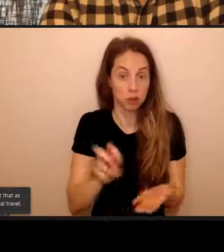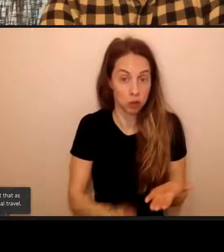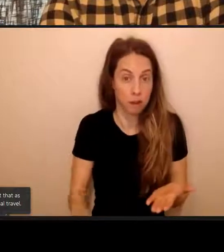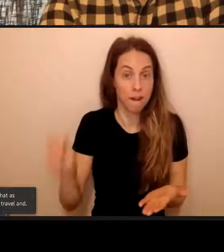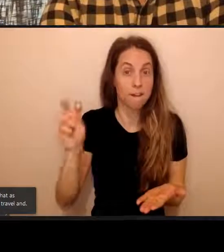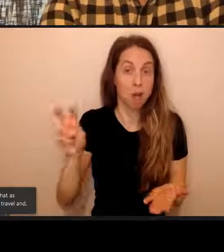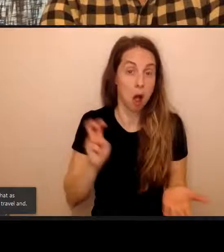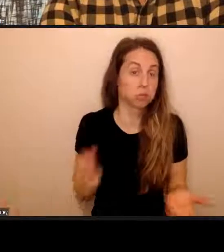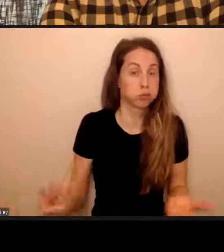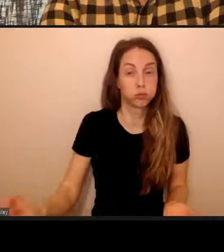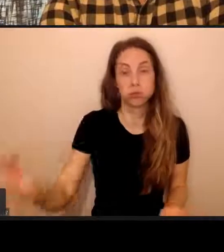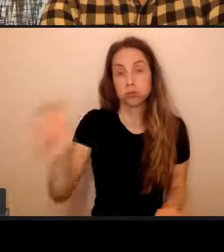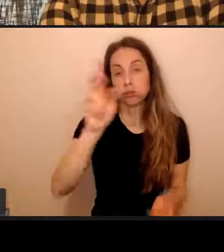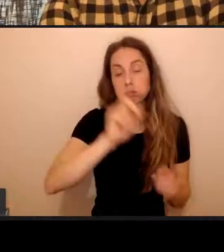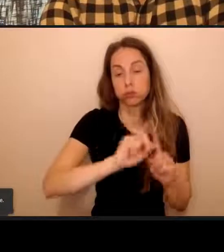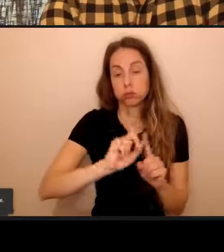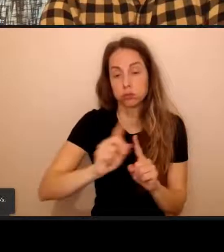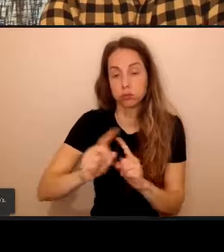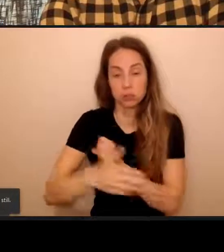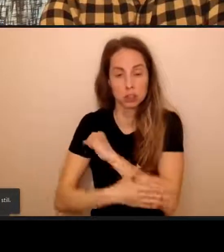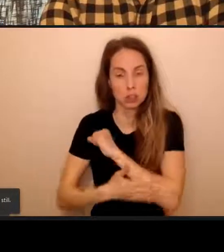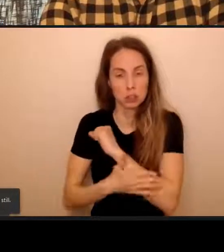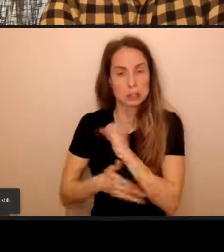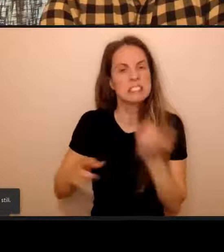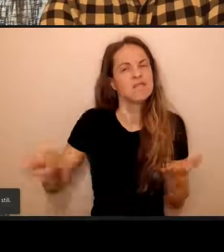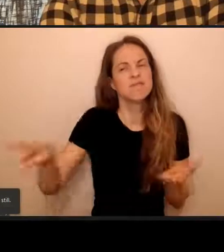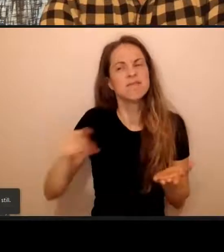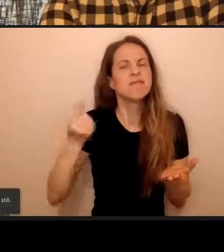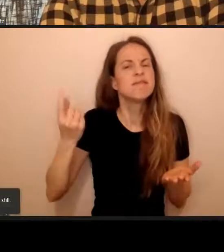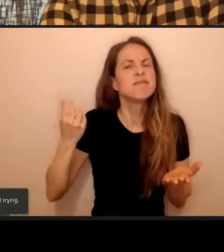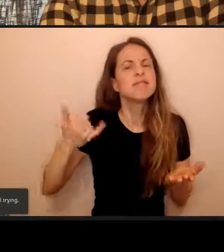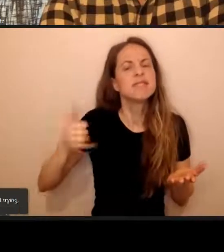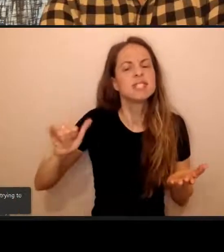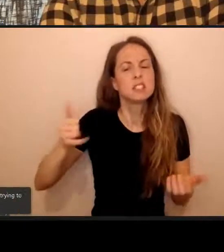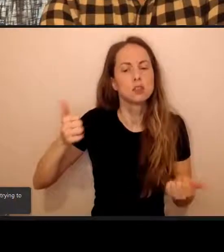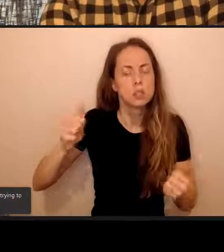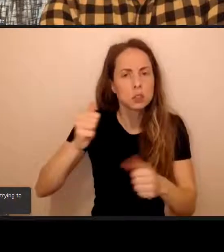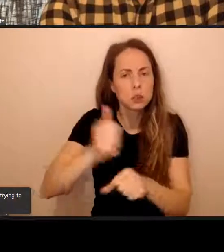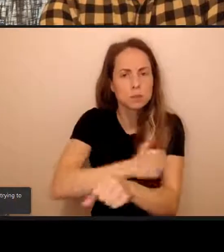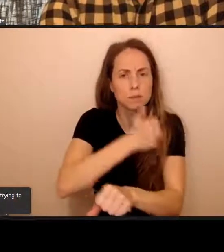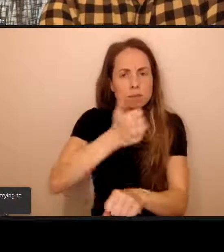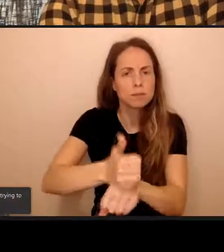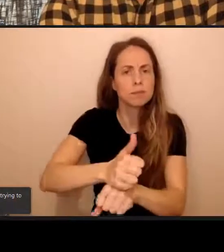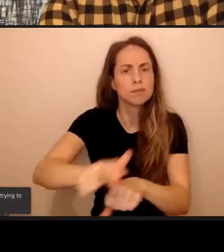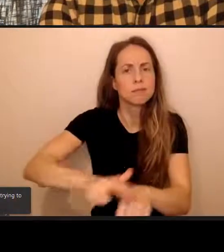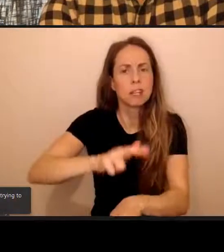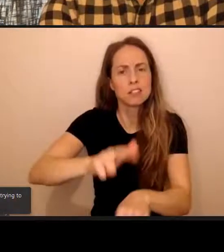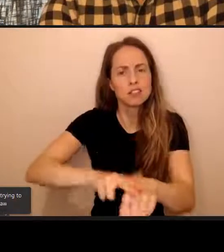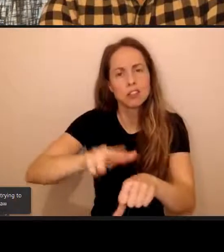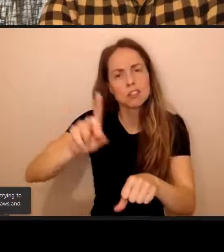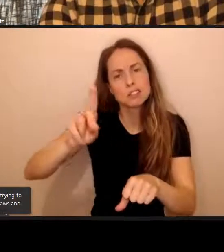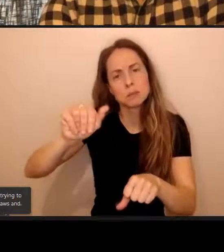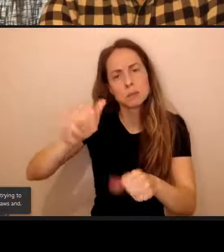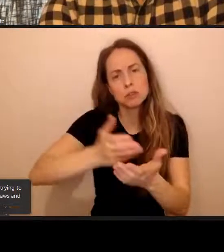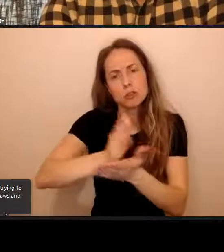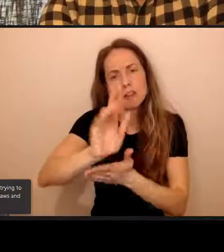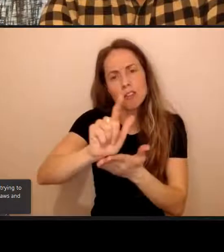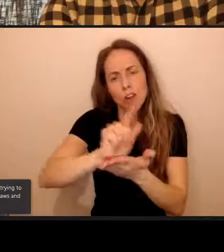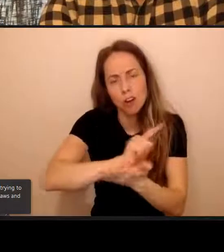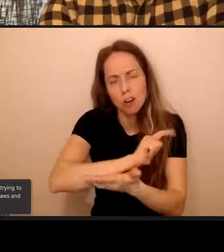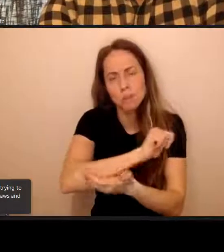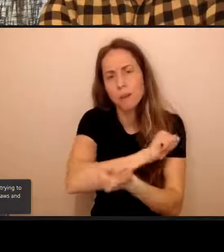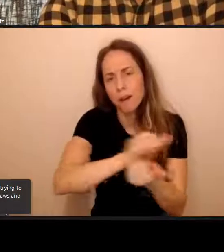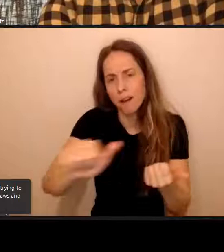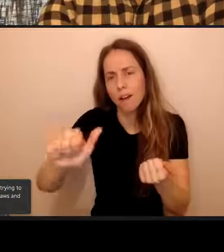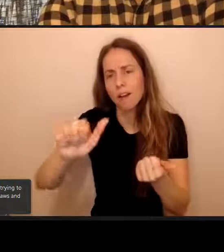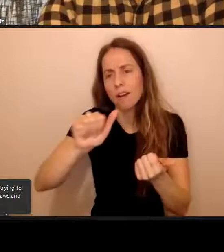and in countries where they're still trying to establish national disability rights laws and implement them,